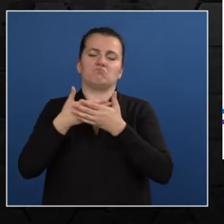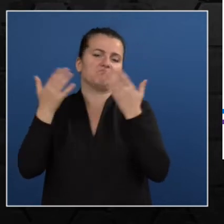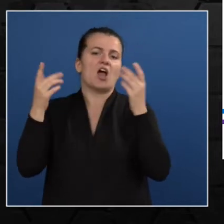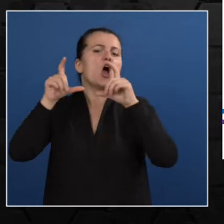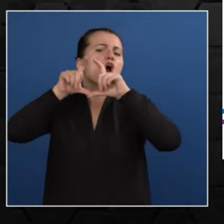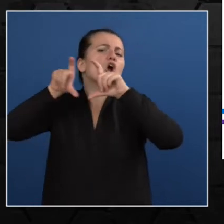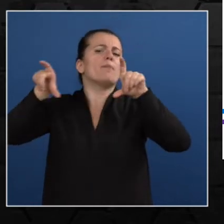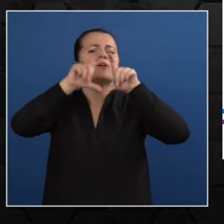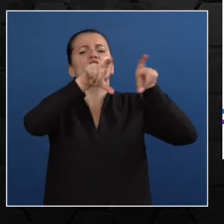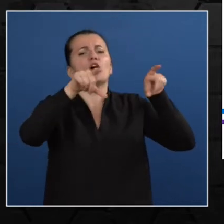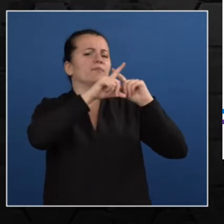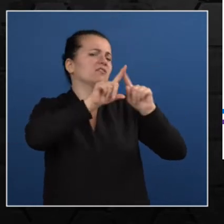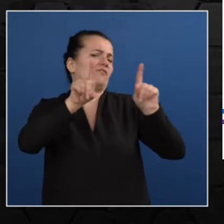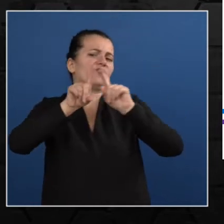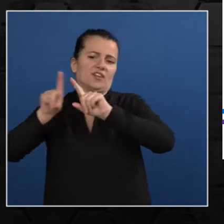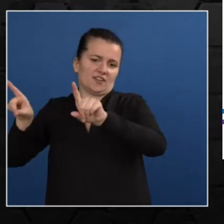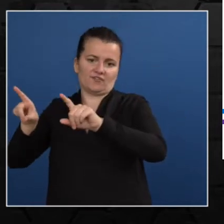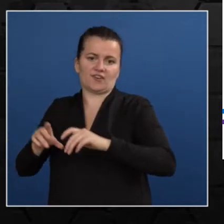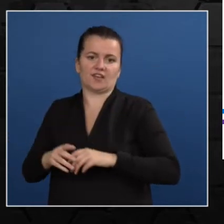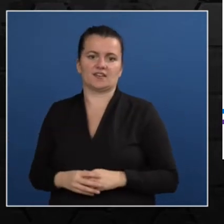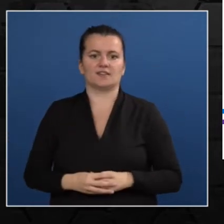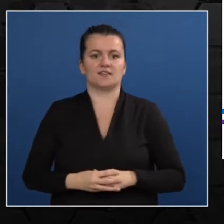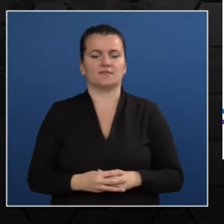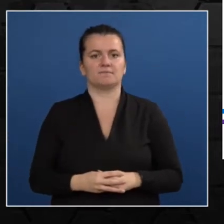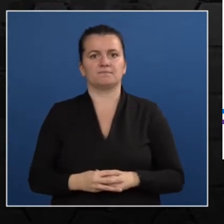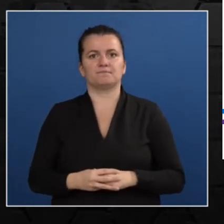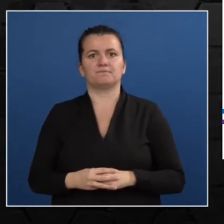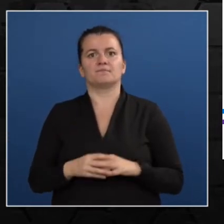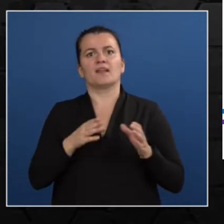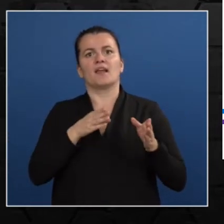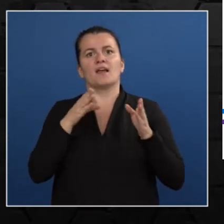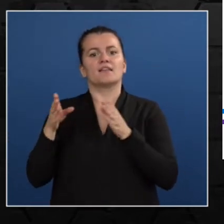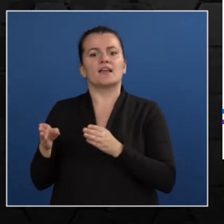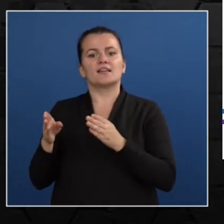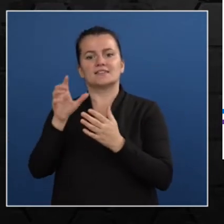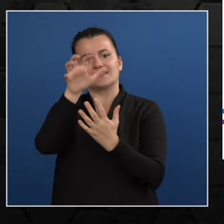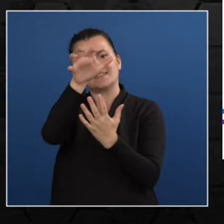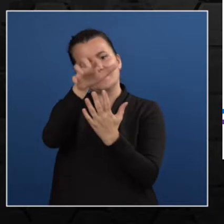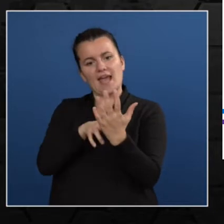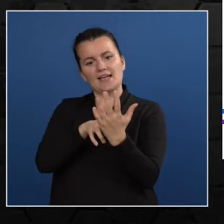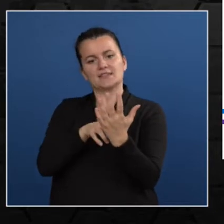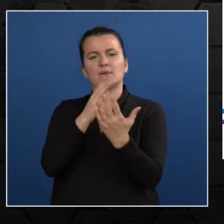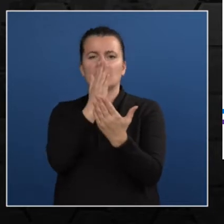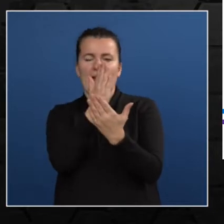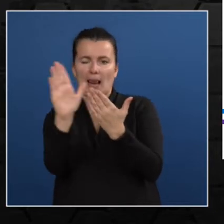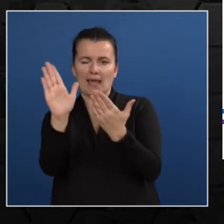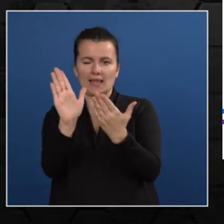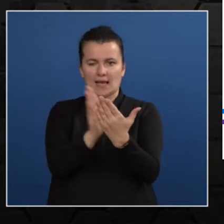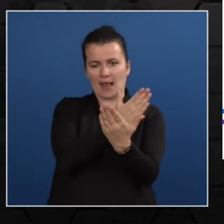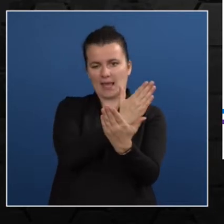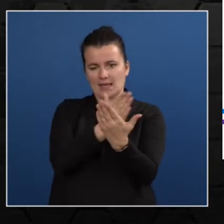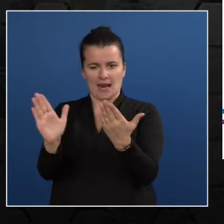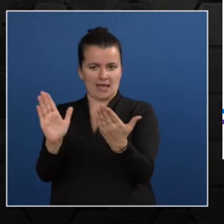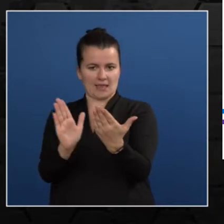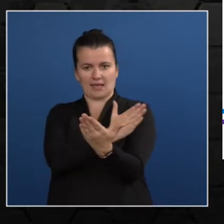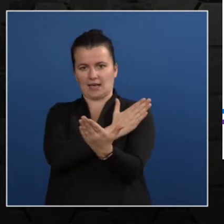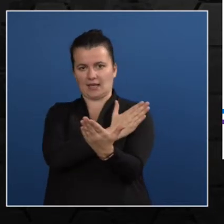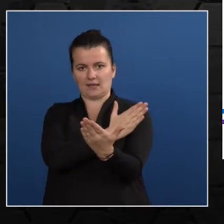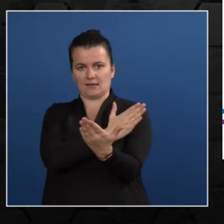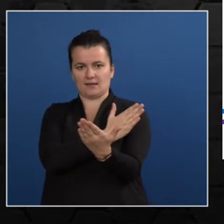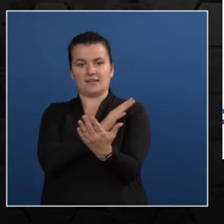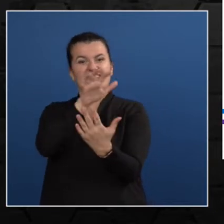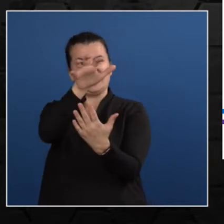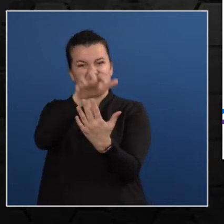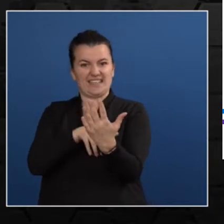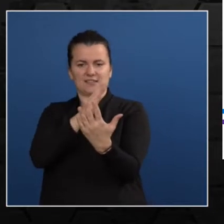Okay, then you have to perform text cleaning. Uh, like this is I might say this is the most important